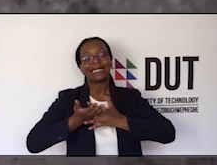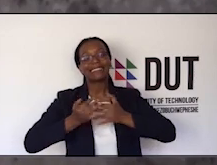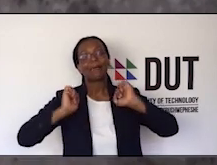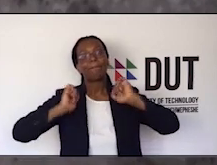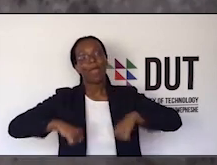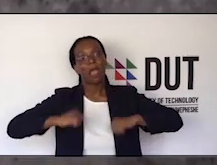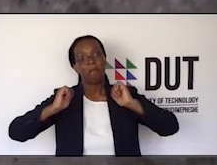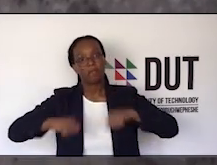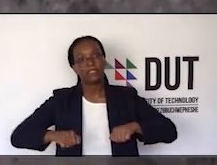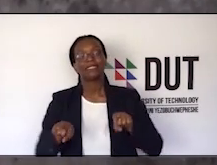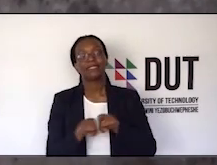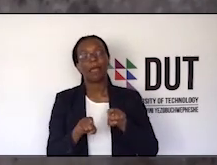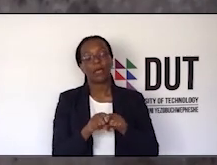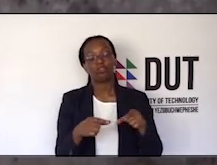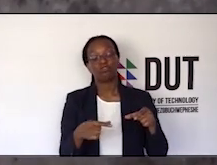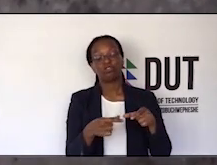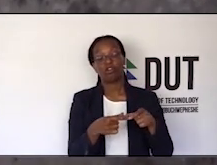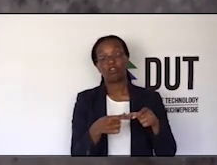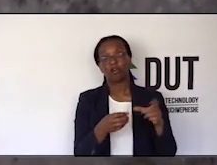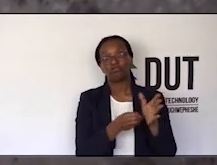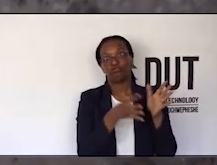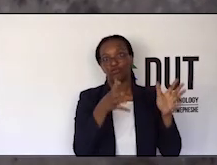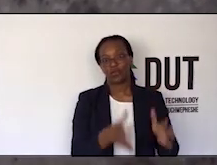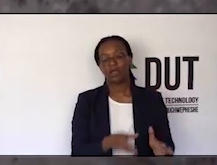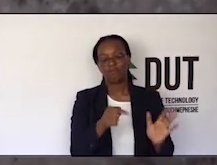your student cards.